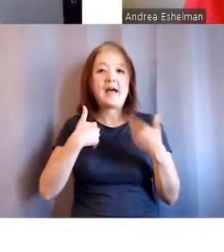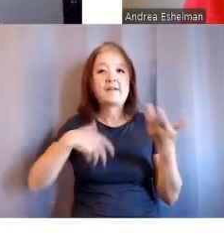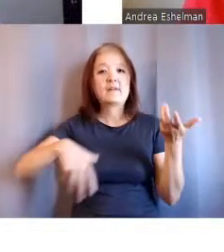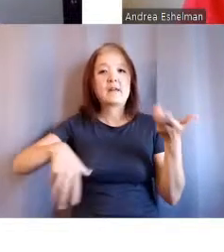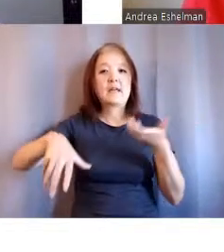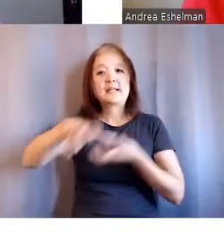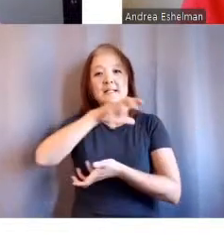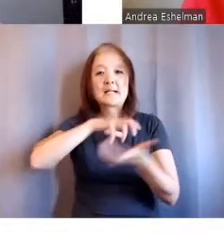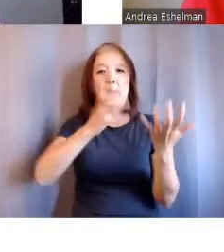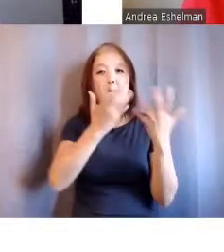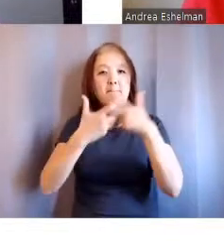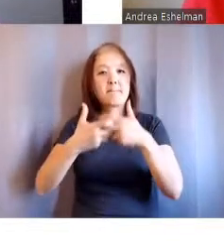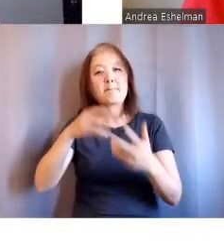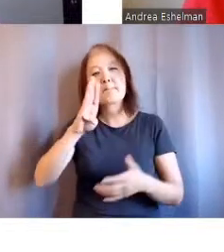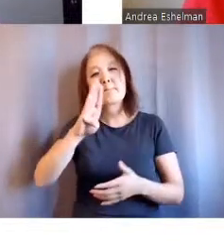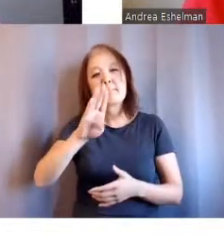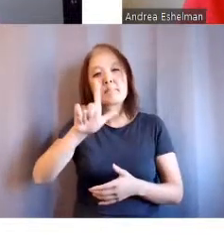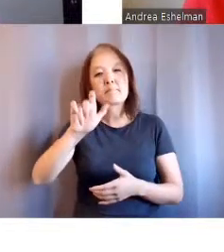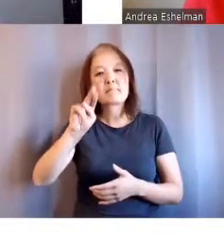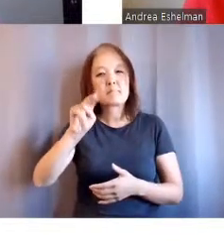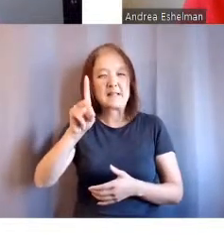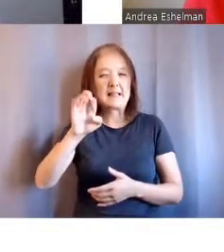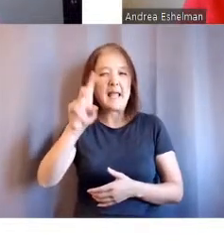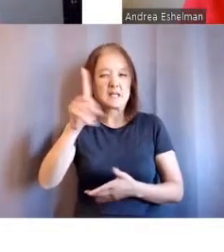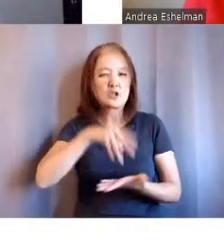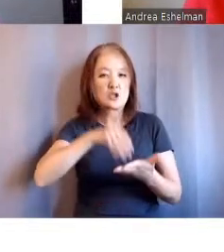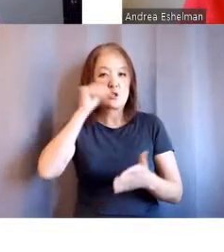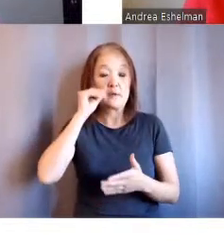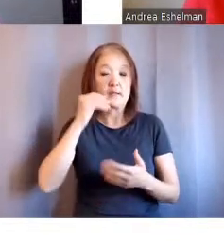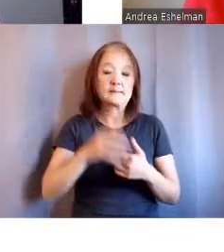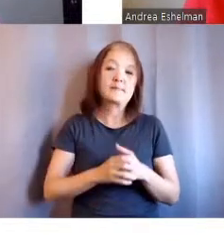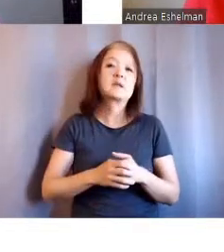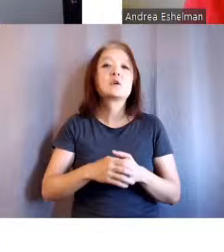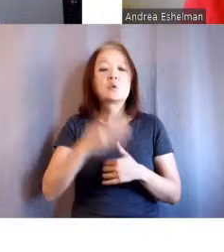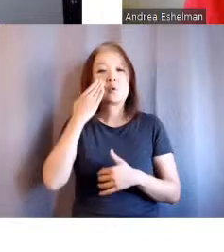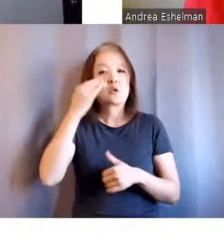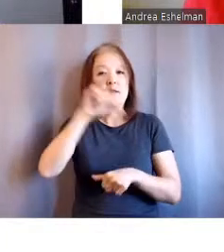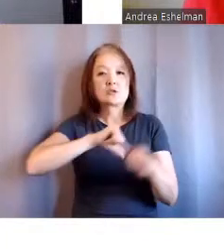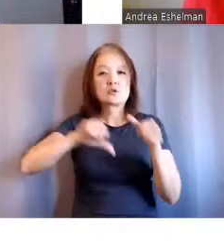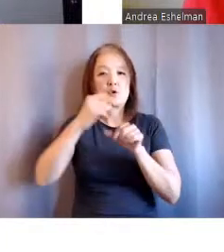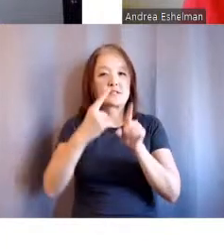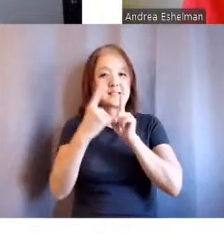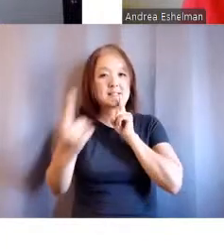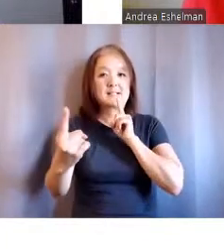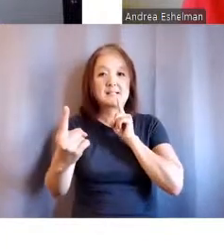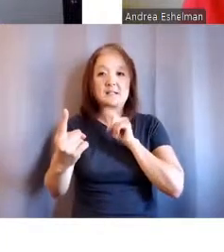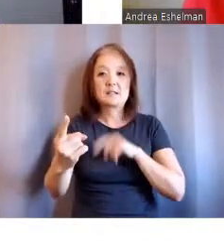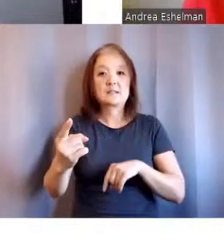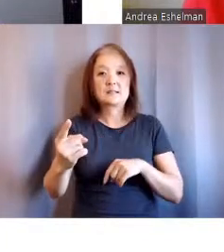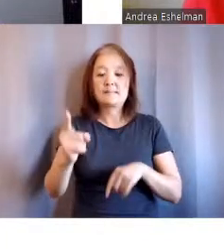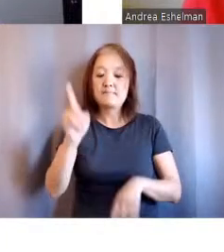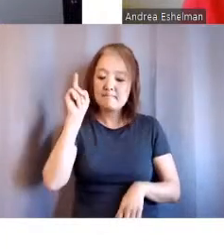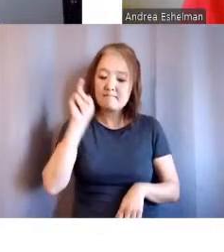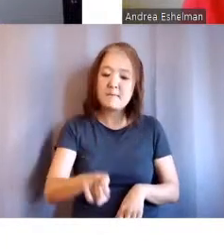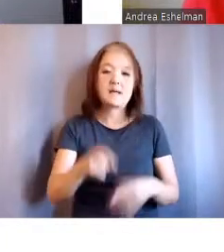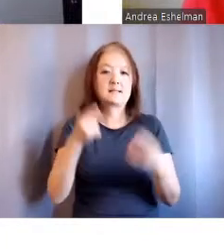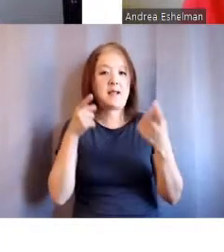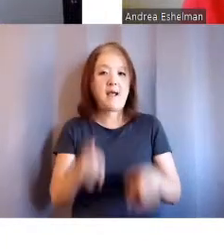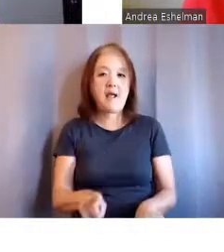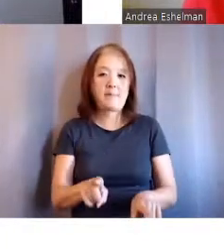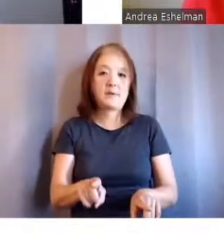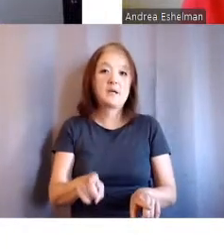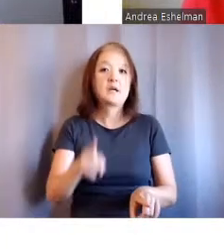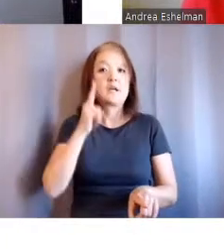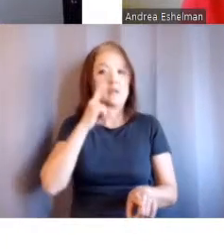of speculation, but we definitely know that social distancing is going to have to happen for a